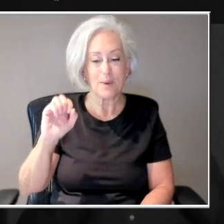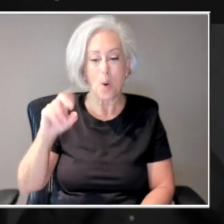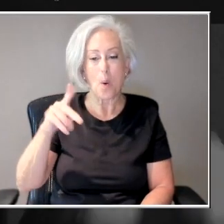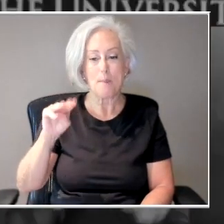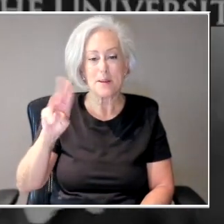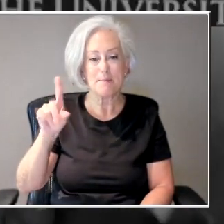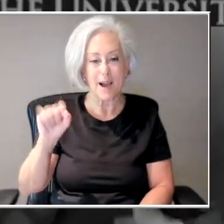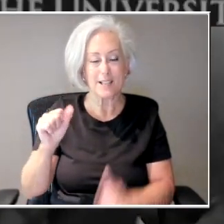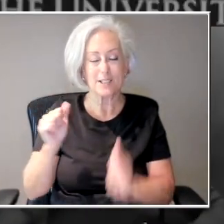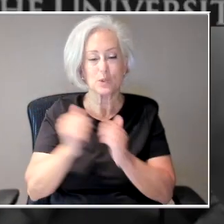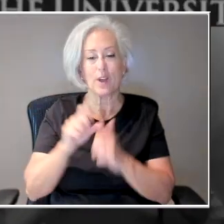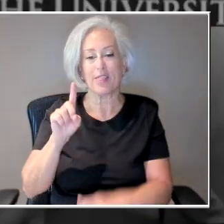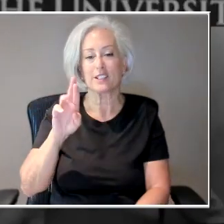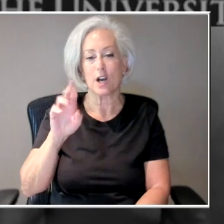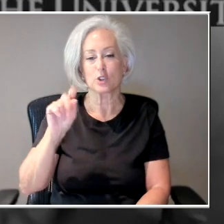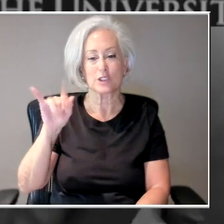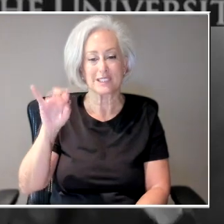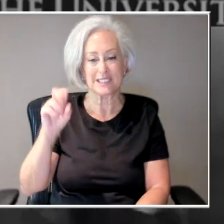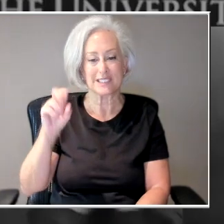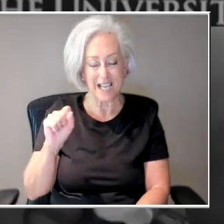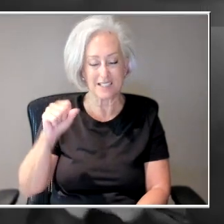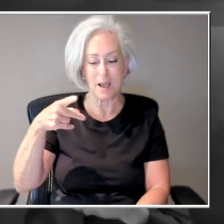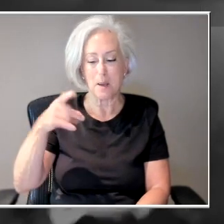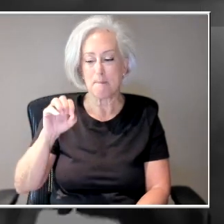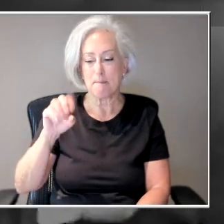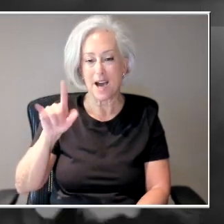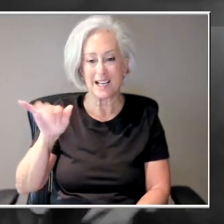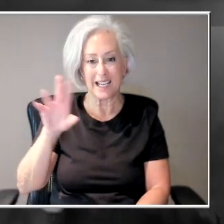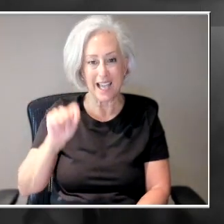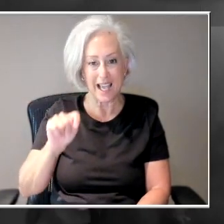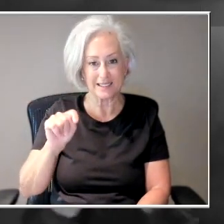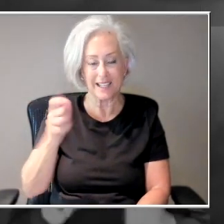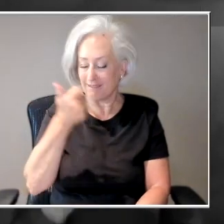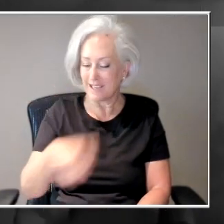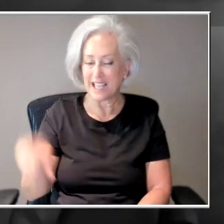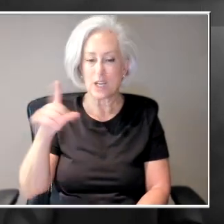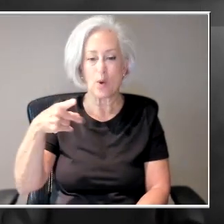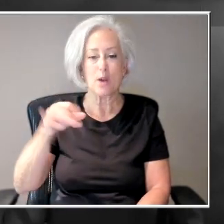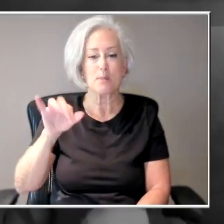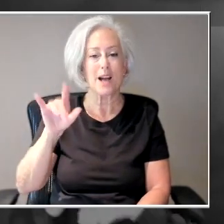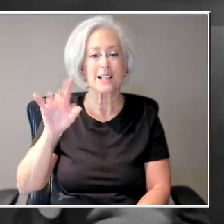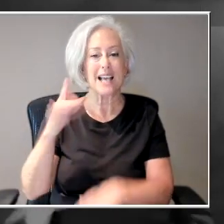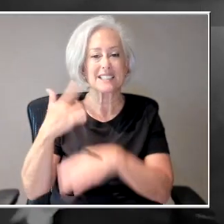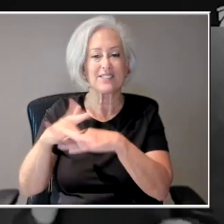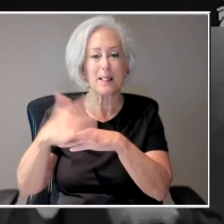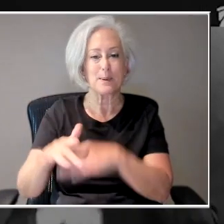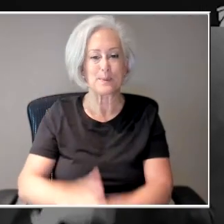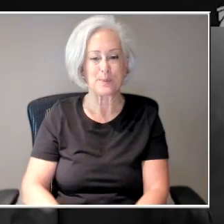Stites podcast. Now everywhere podcasts are available.